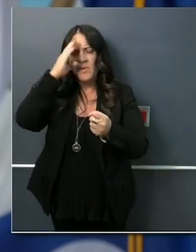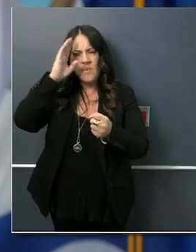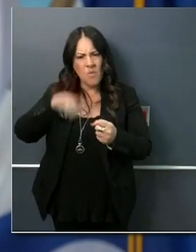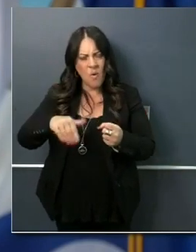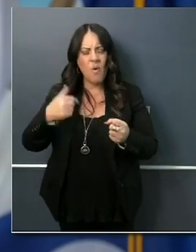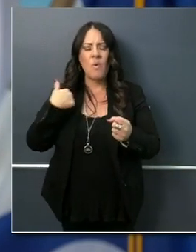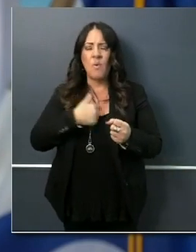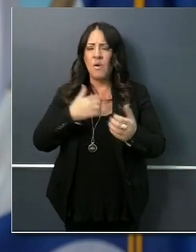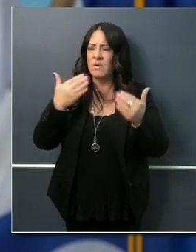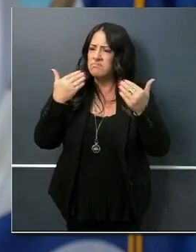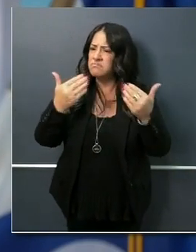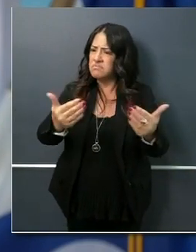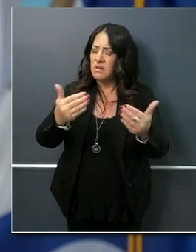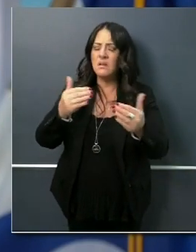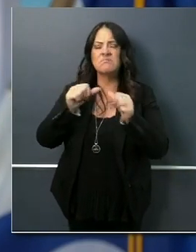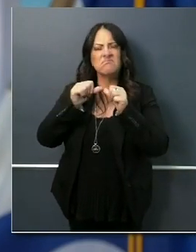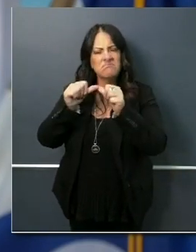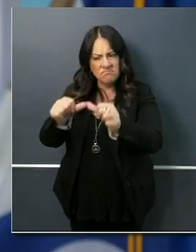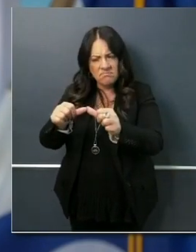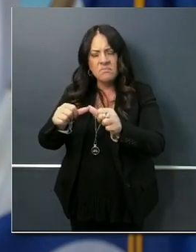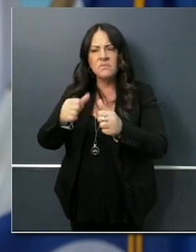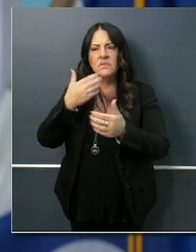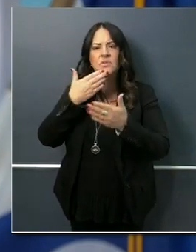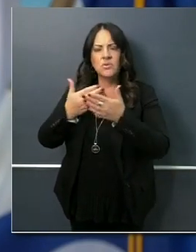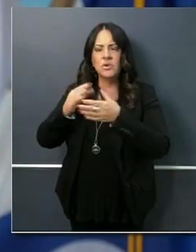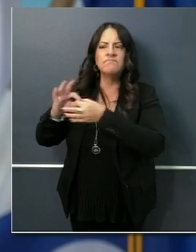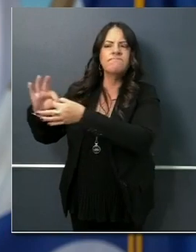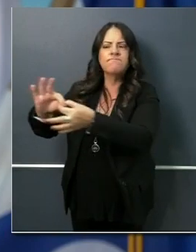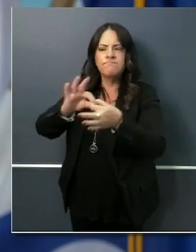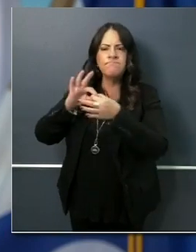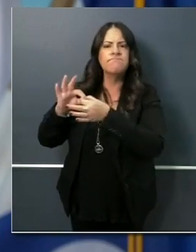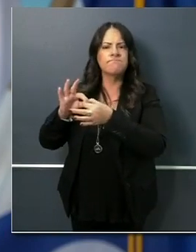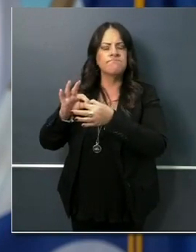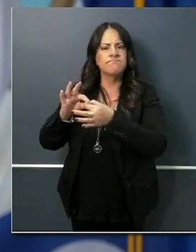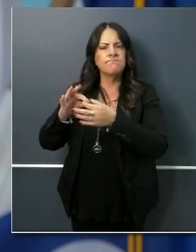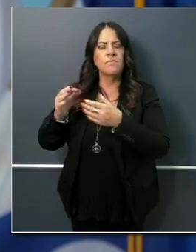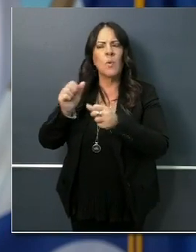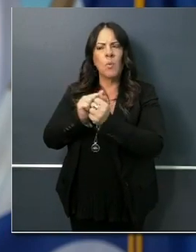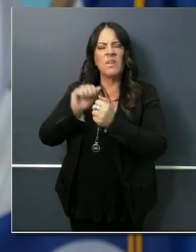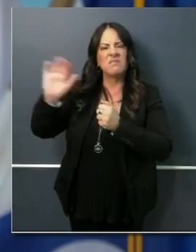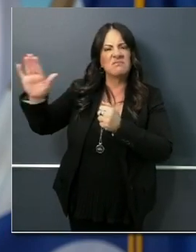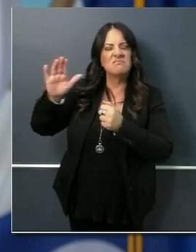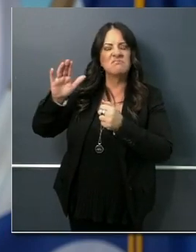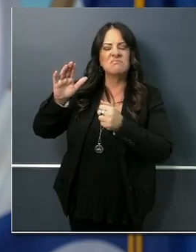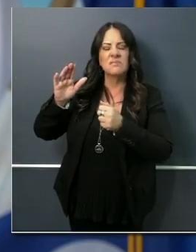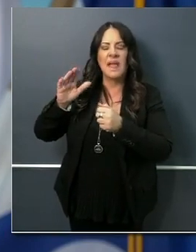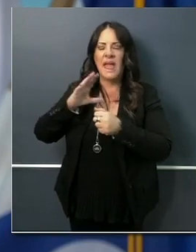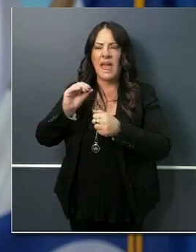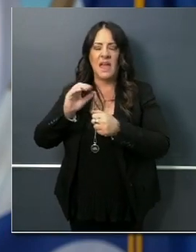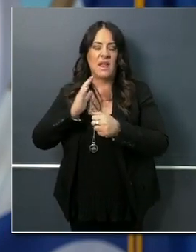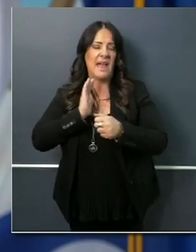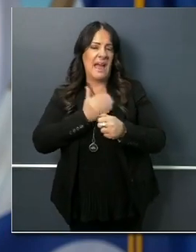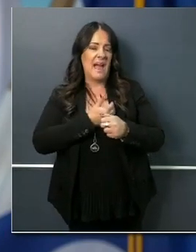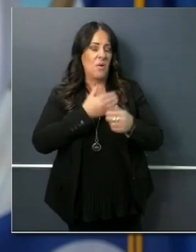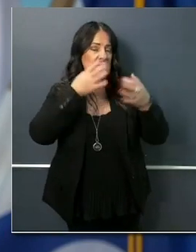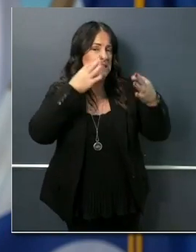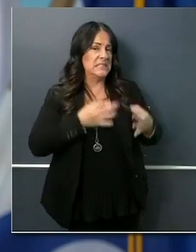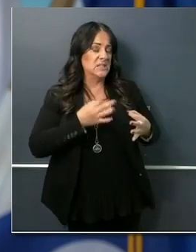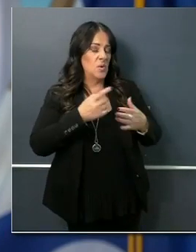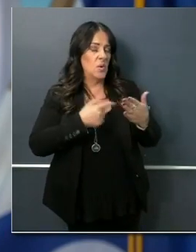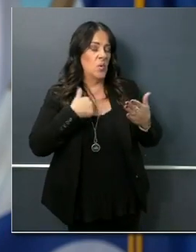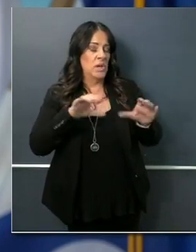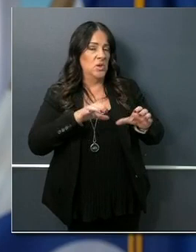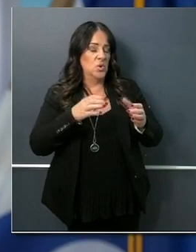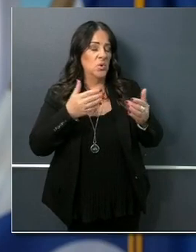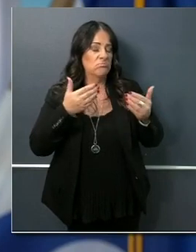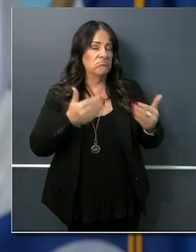forward that we'll maintain that collaborative spirit in terms of the decision-making that we make here within the state of California